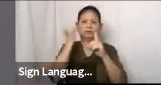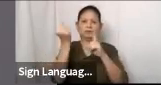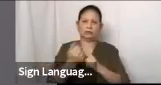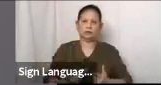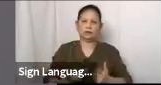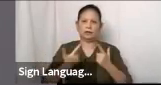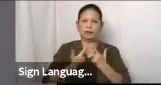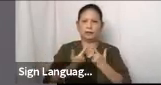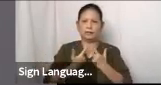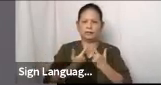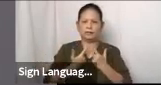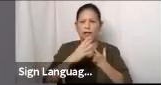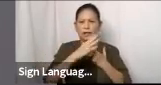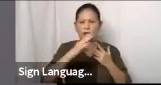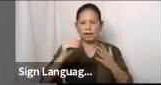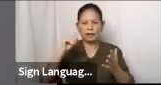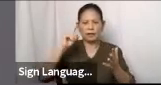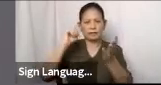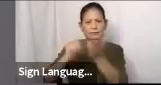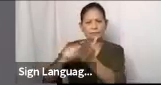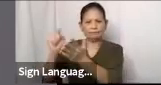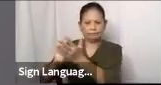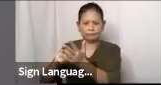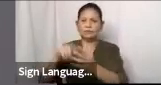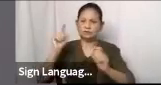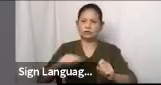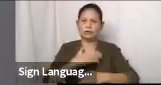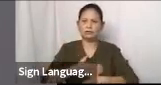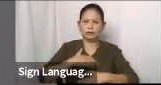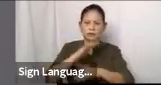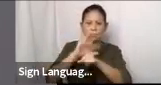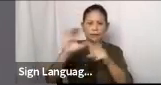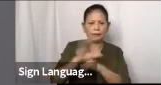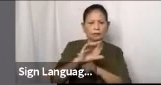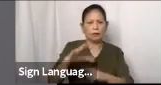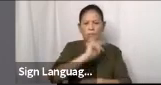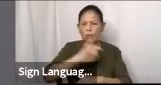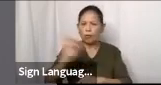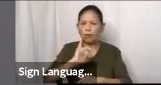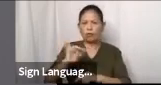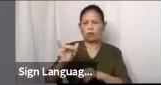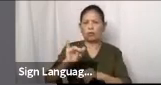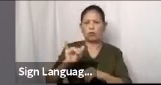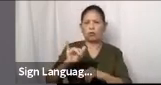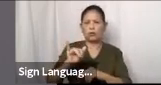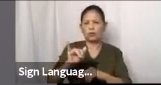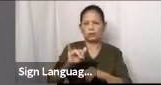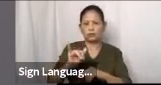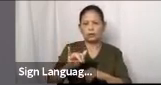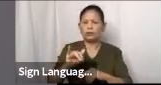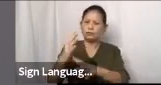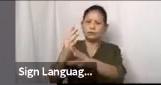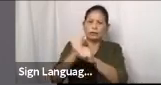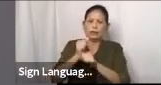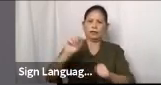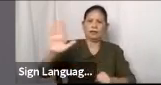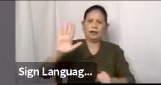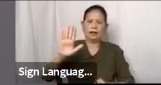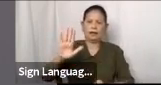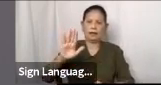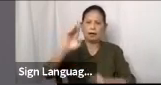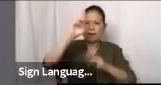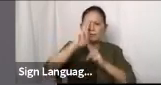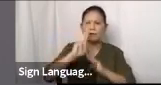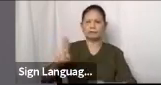and be not treated as untouchables. Should also take measures to regain their respect and place in the